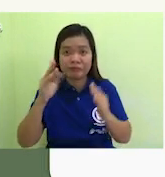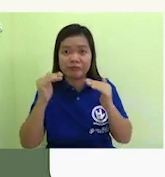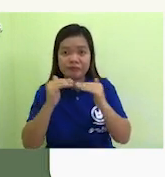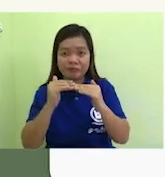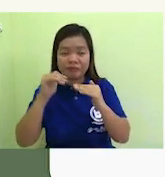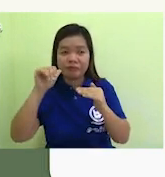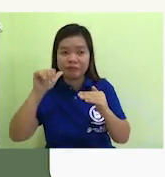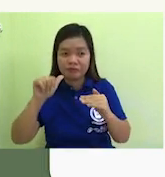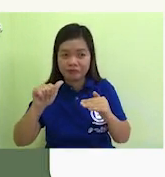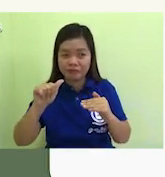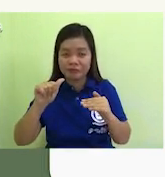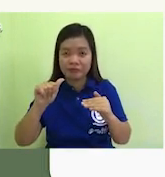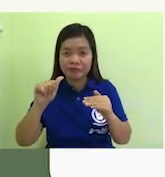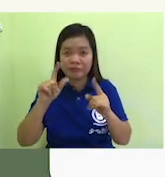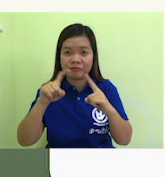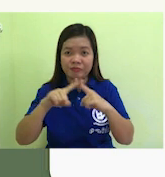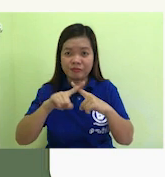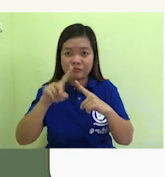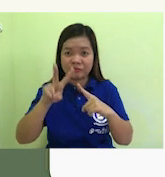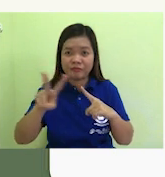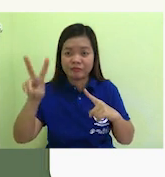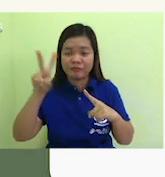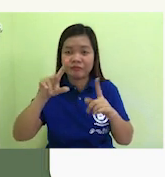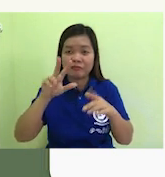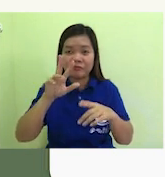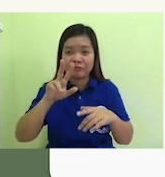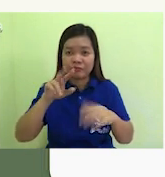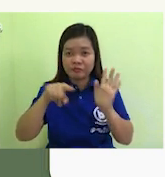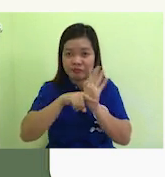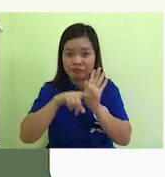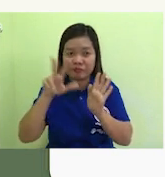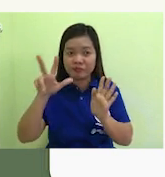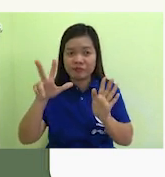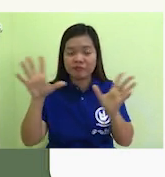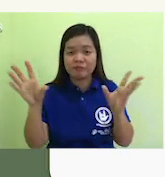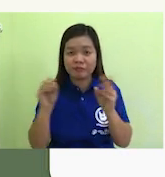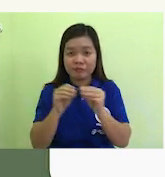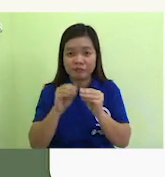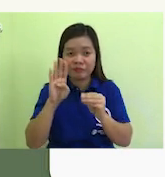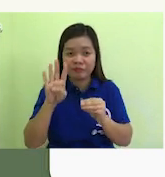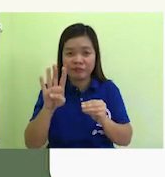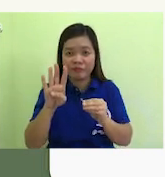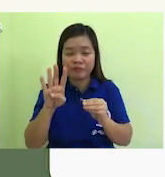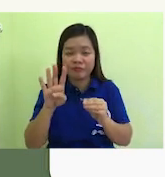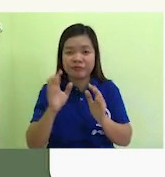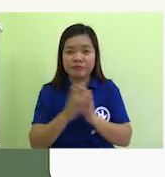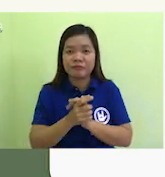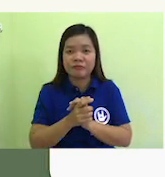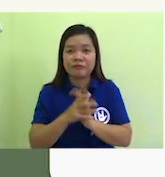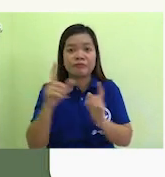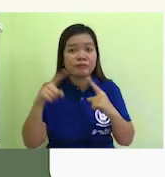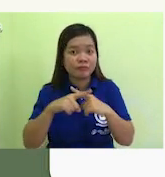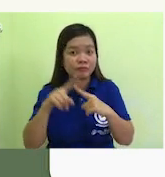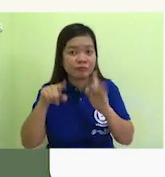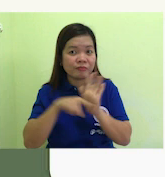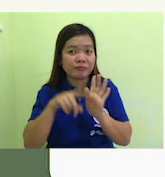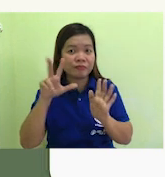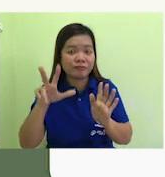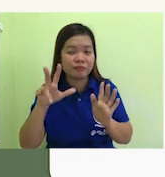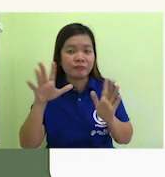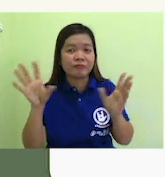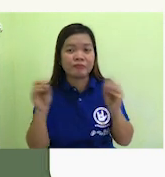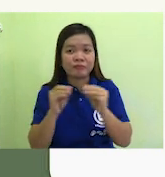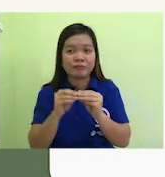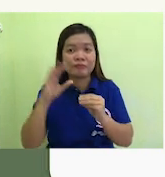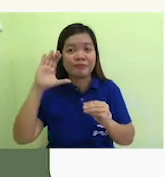2 equals a times the squared of negative 3 plus b times negative